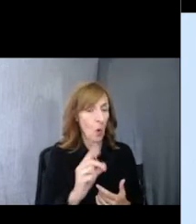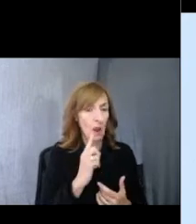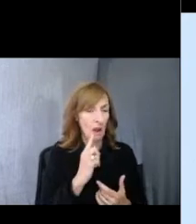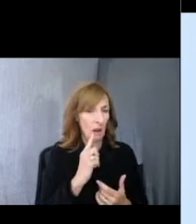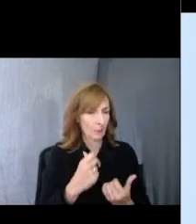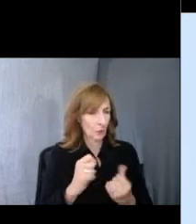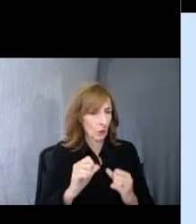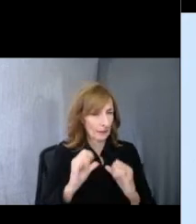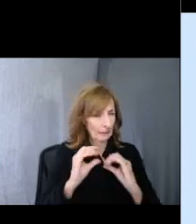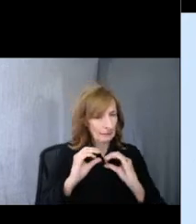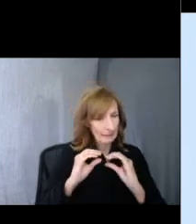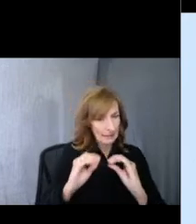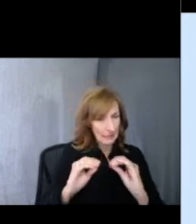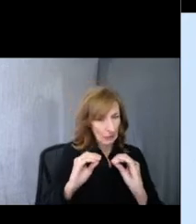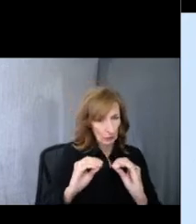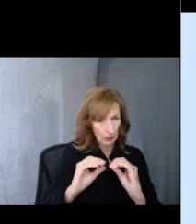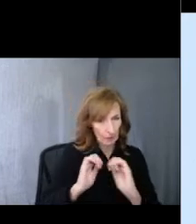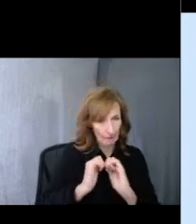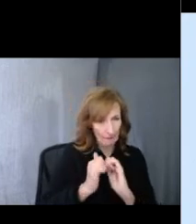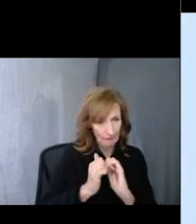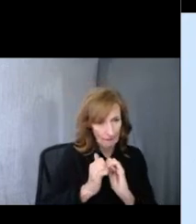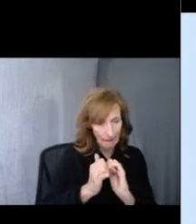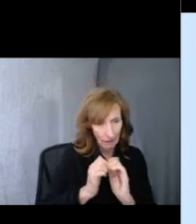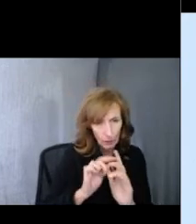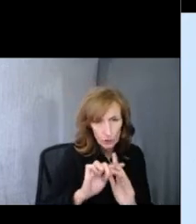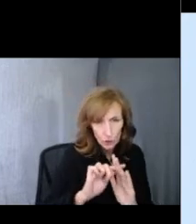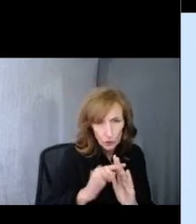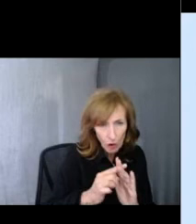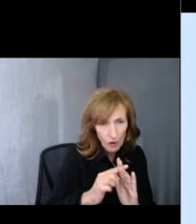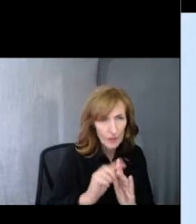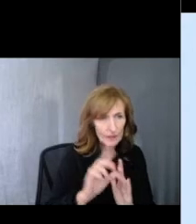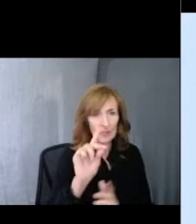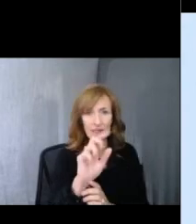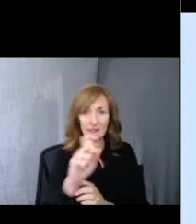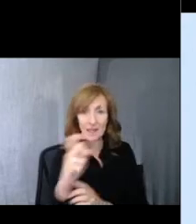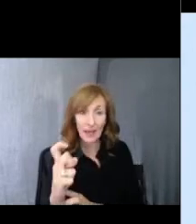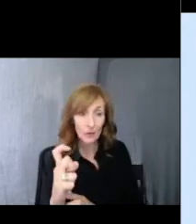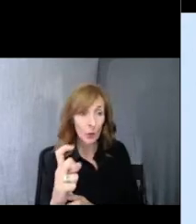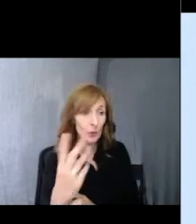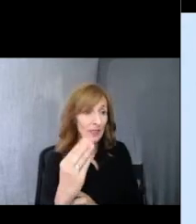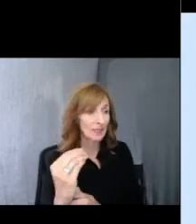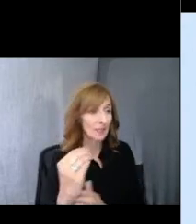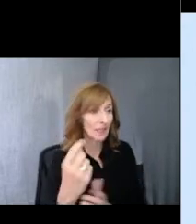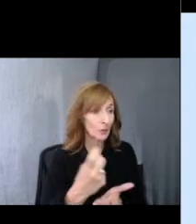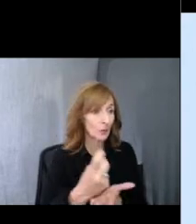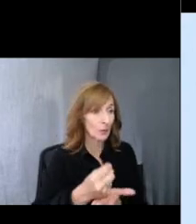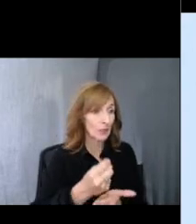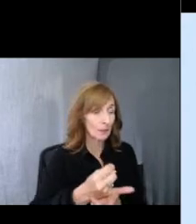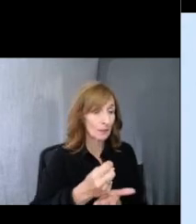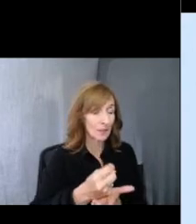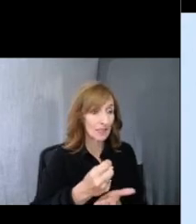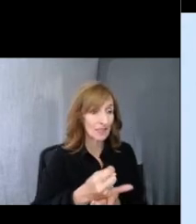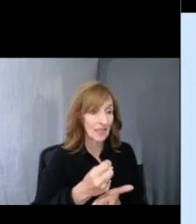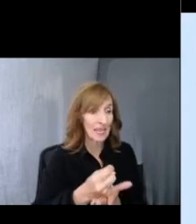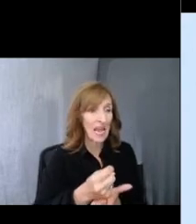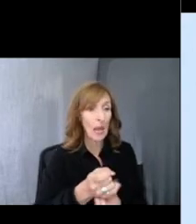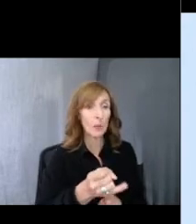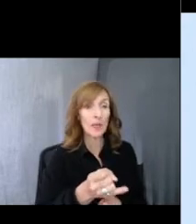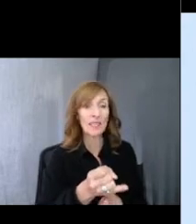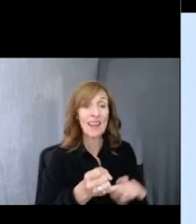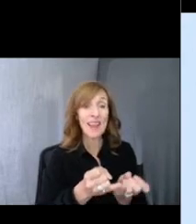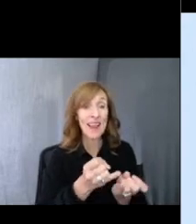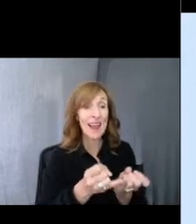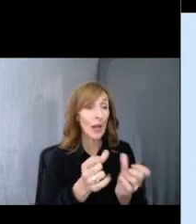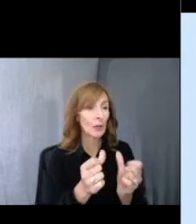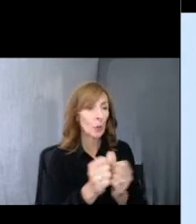a little bit about diagnosis and treatment, and we're going to end with an interview that I did and recorded